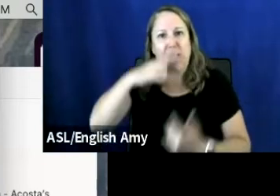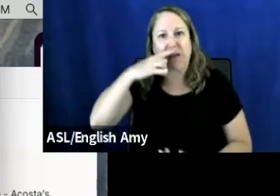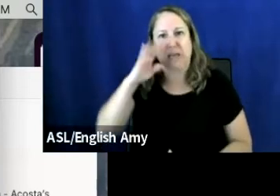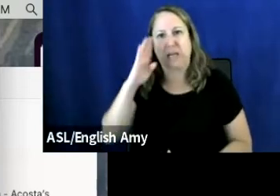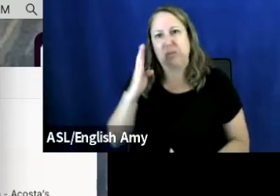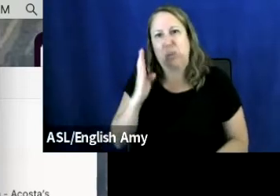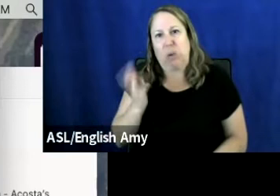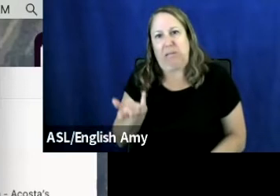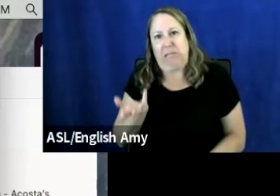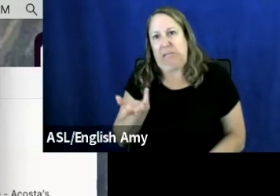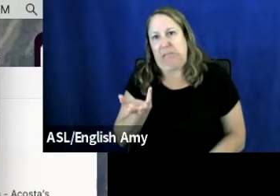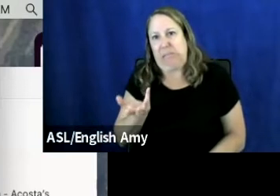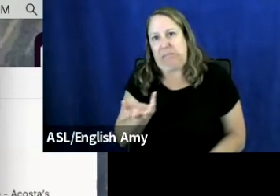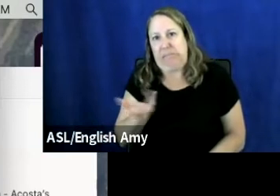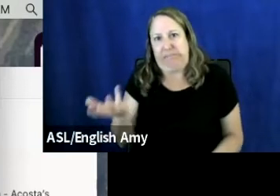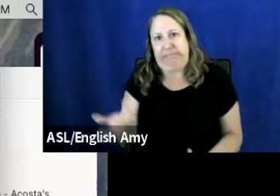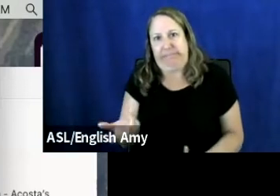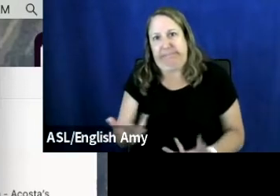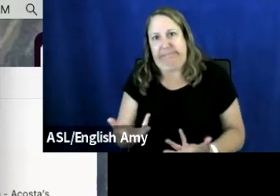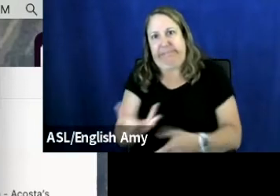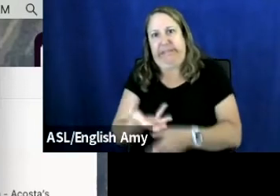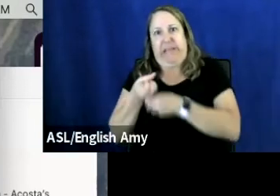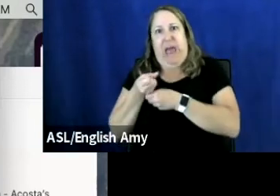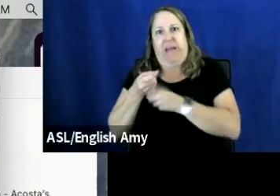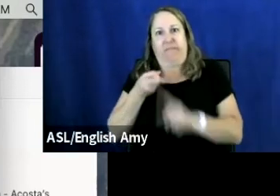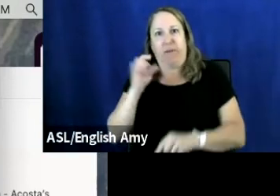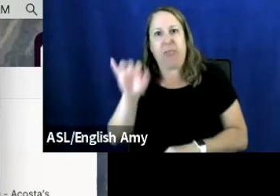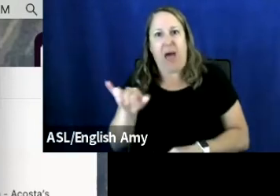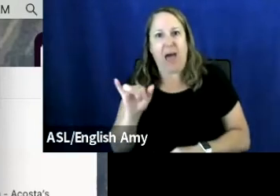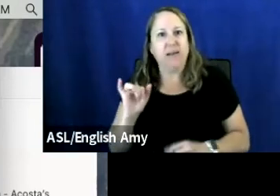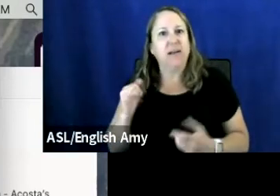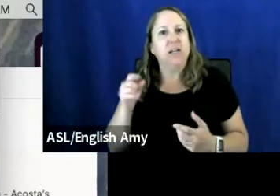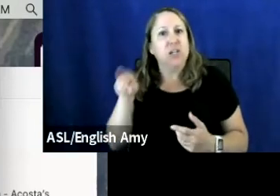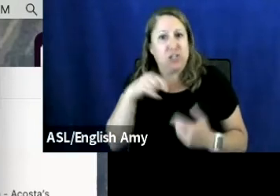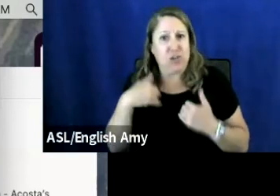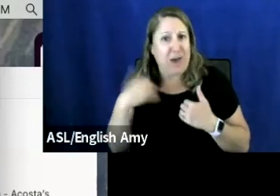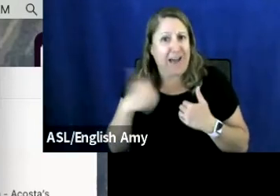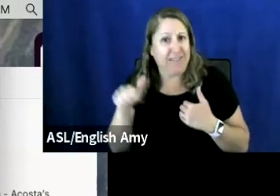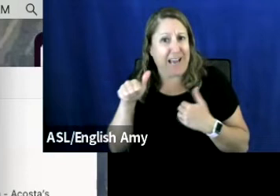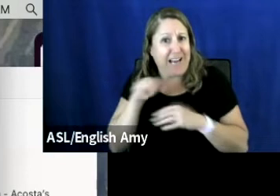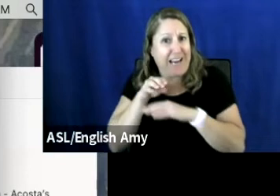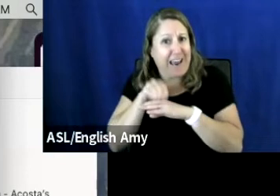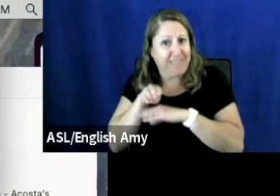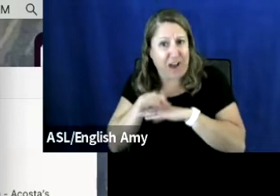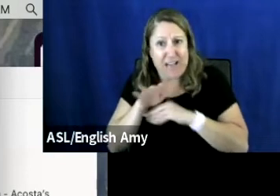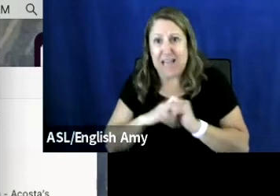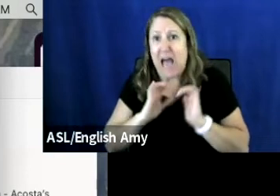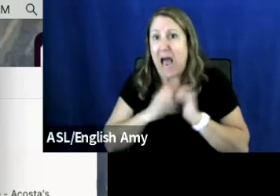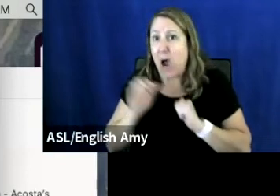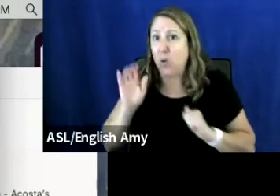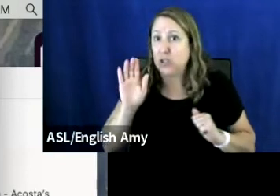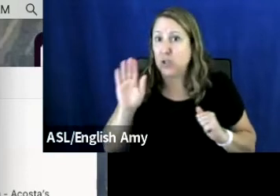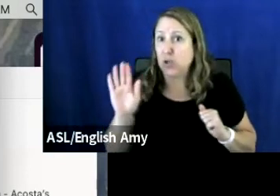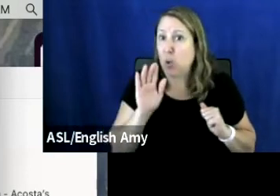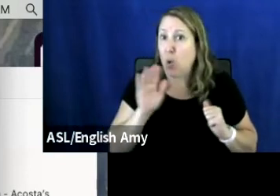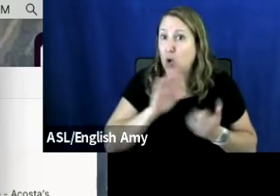wondering, like, do you guys have any advice on, or how has your school or classroom